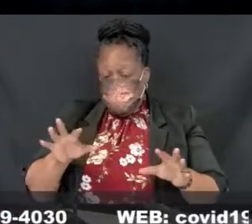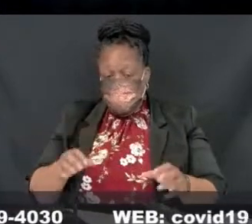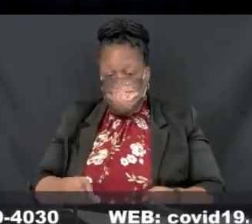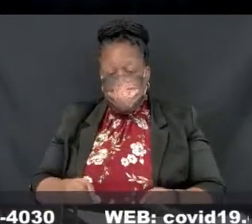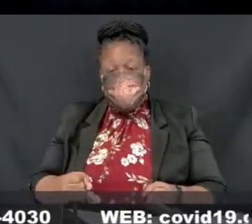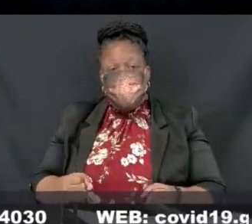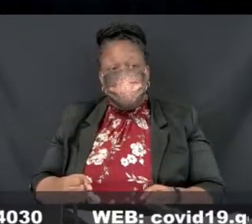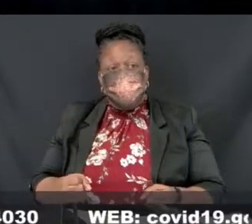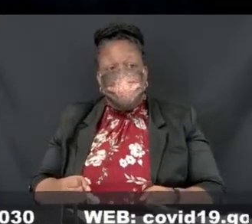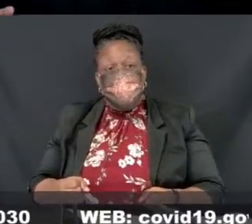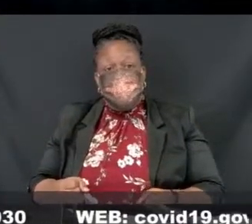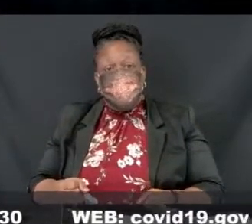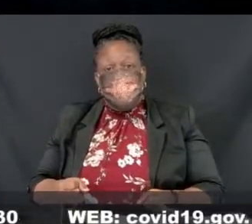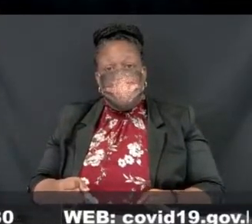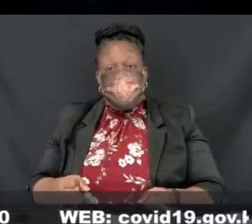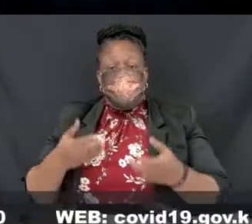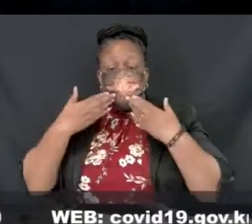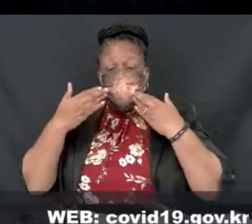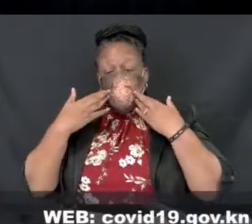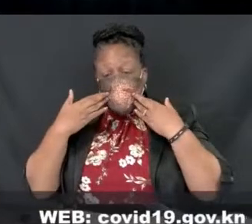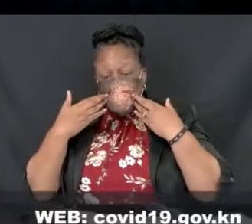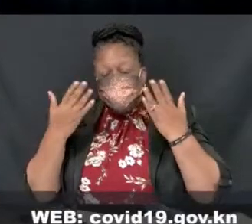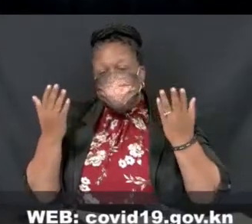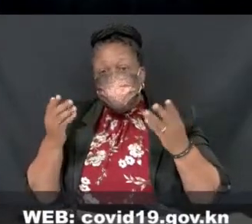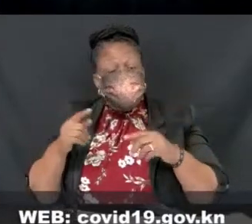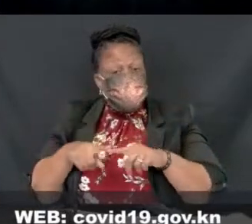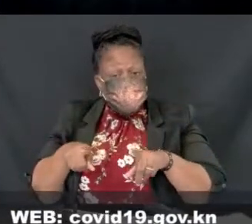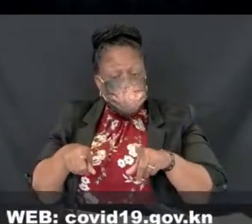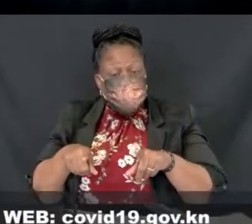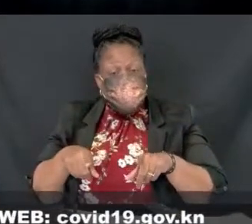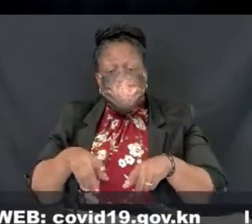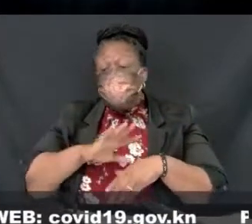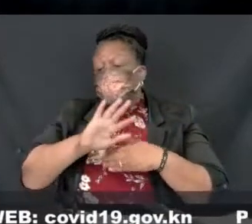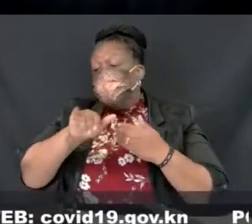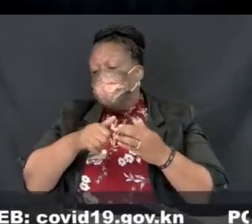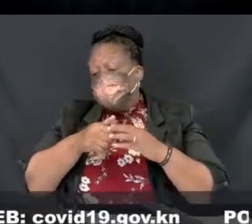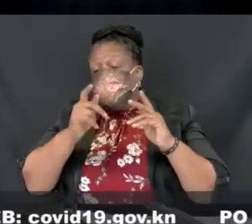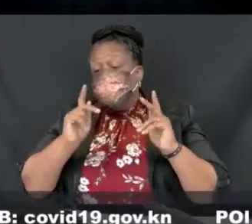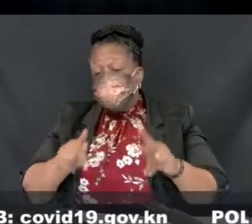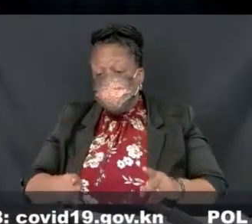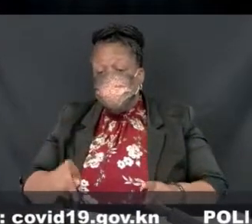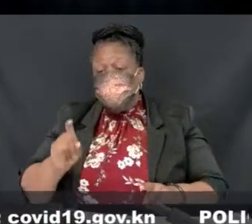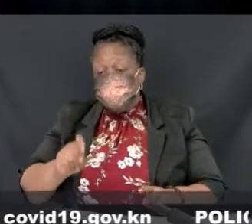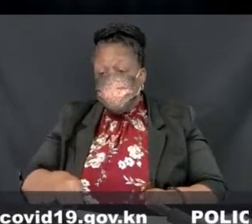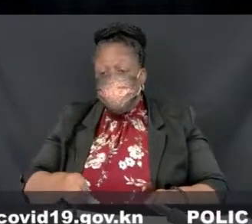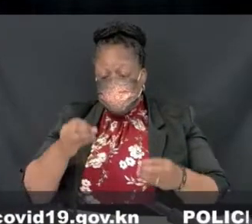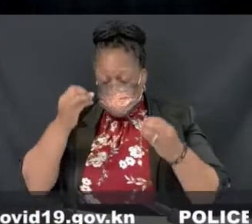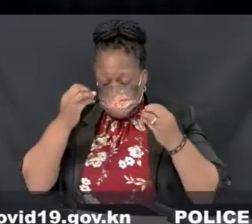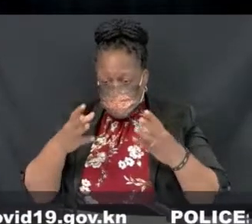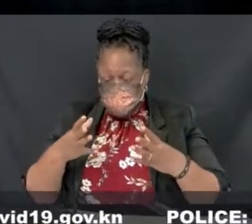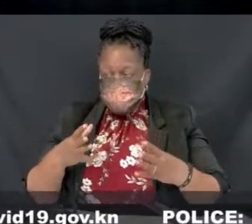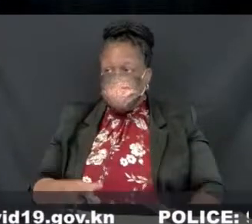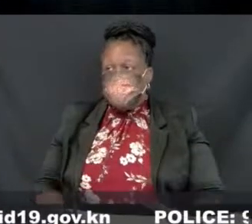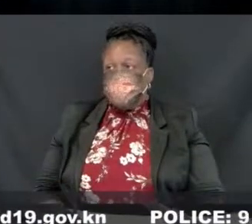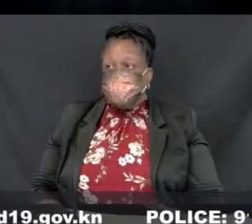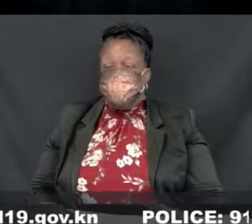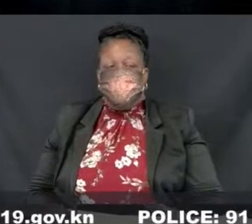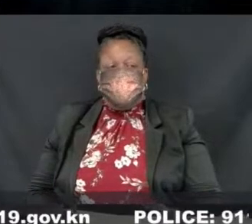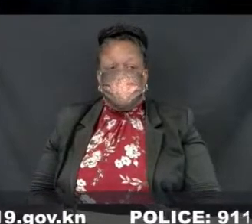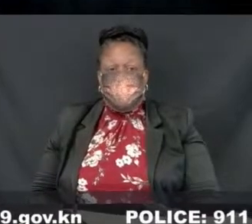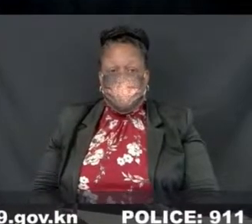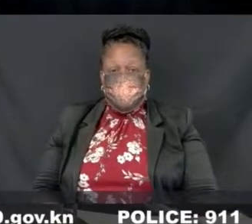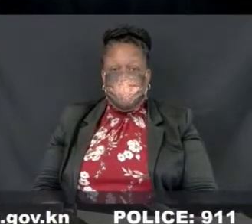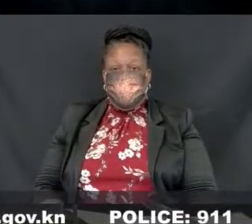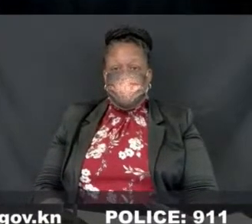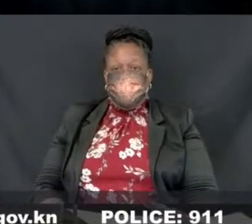bin. Then we saw the hosting of the National Carnival 2021. Everybody remember?